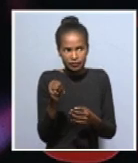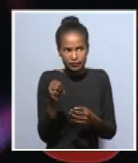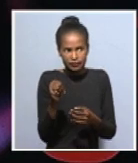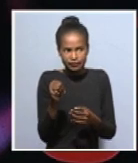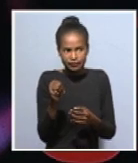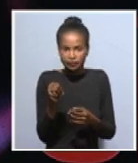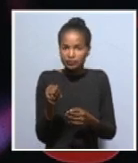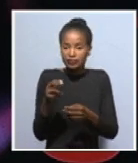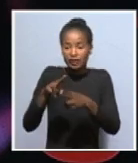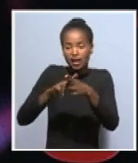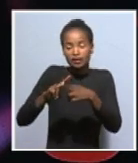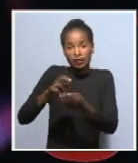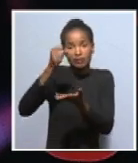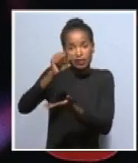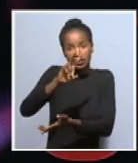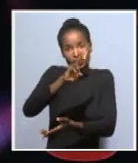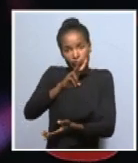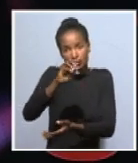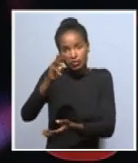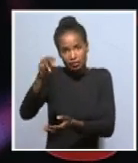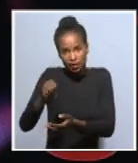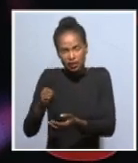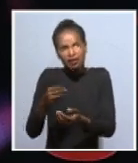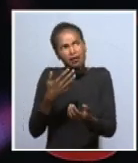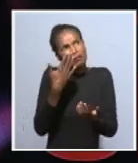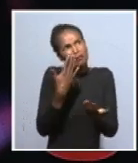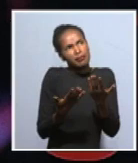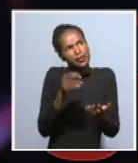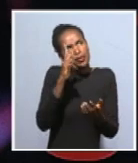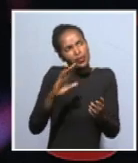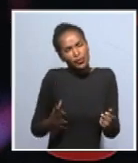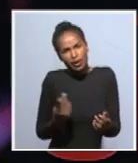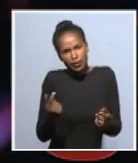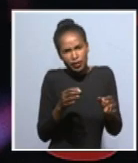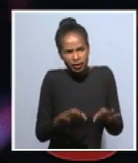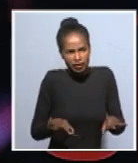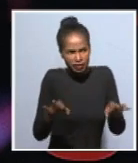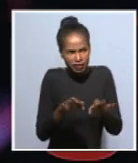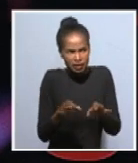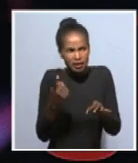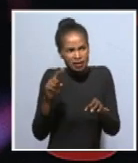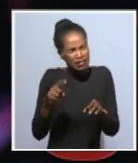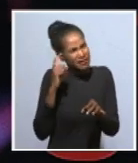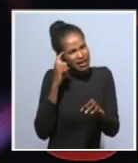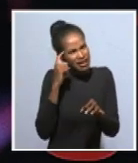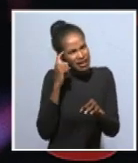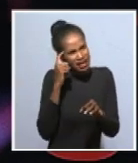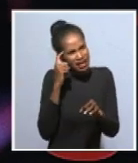have been normal loans, maybe somebody wants to buy a farm, to provide stimulus loans, so you